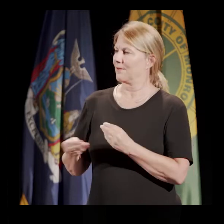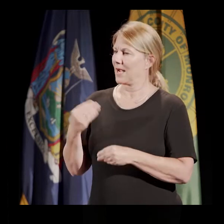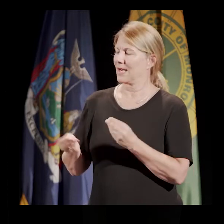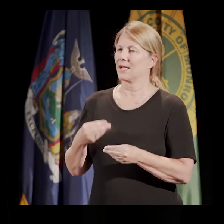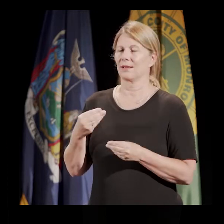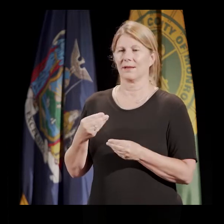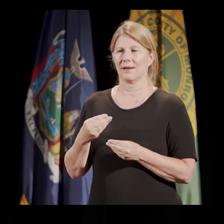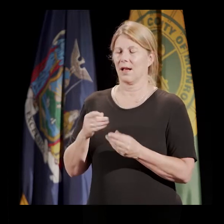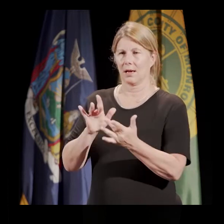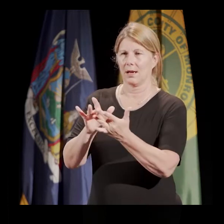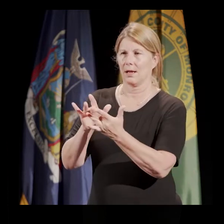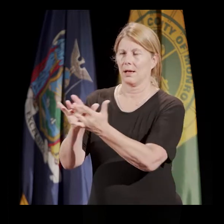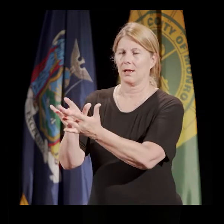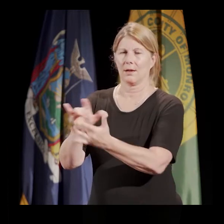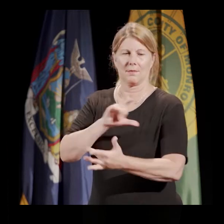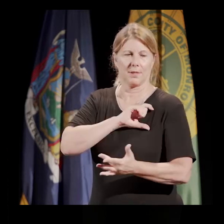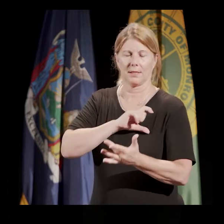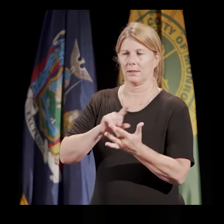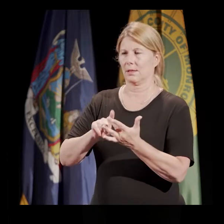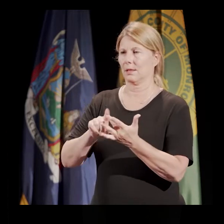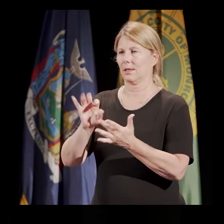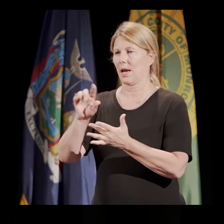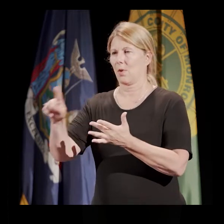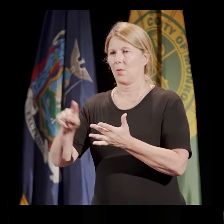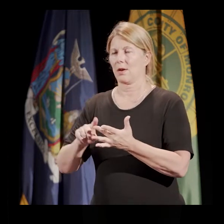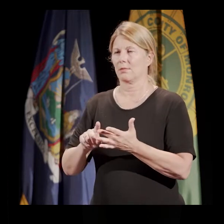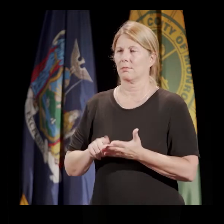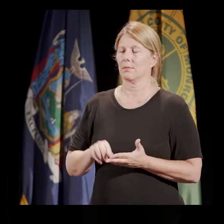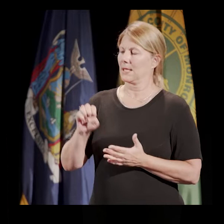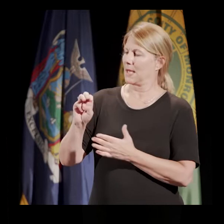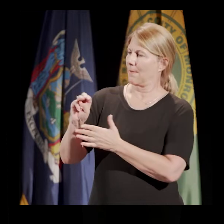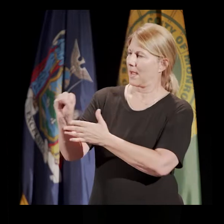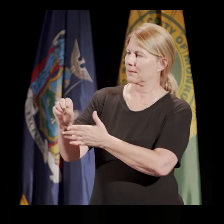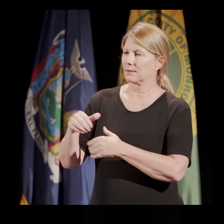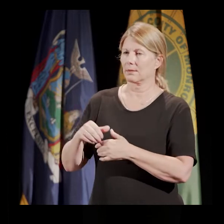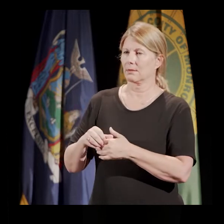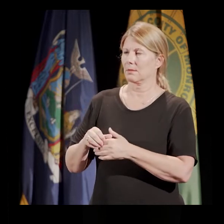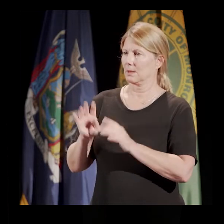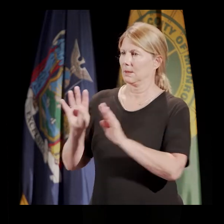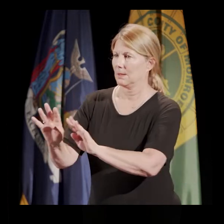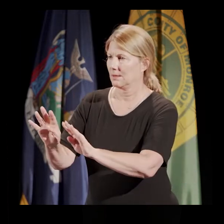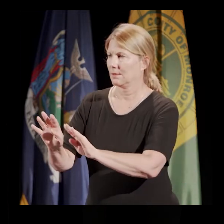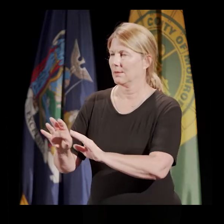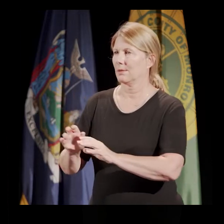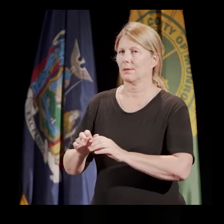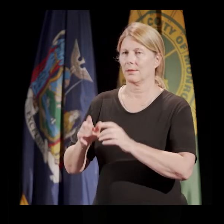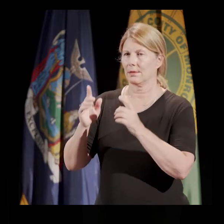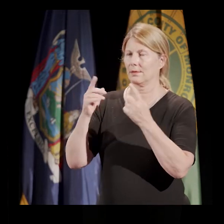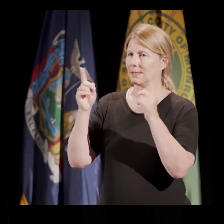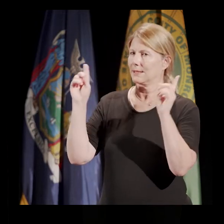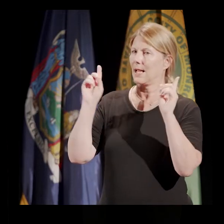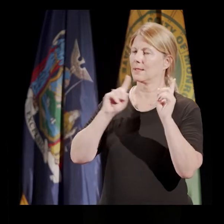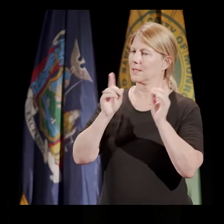fire, police, EMS, and 911 emergency communications. The success of this program is critical